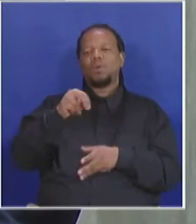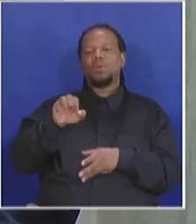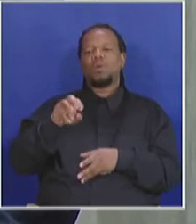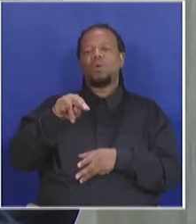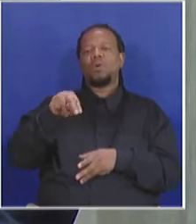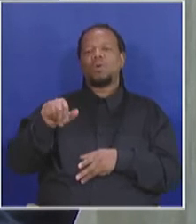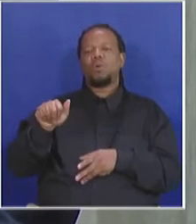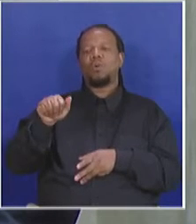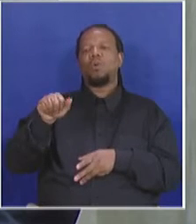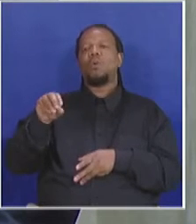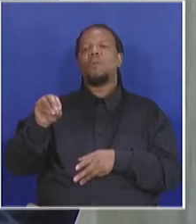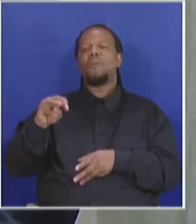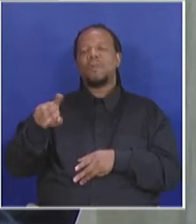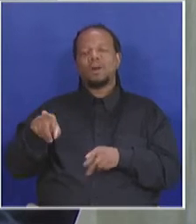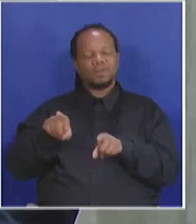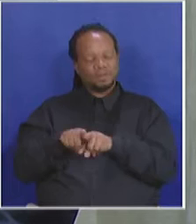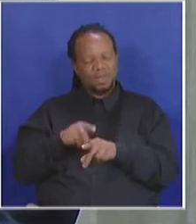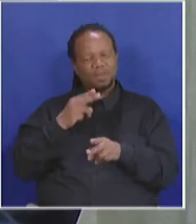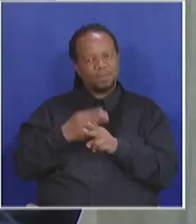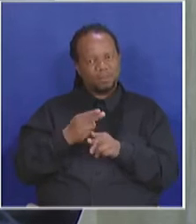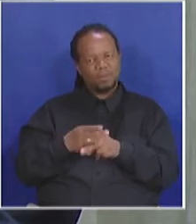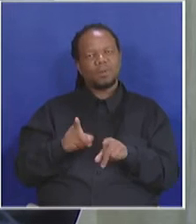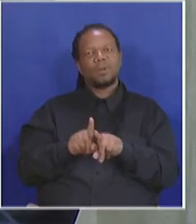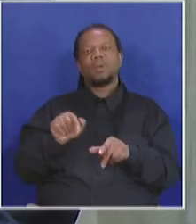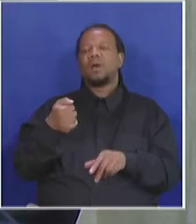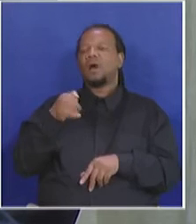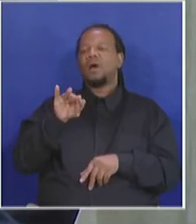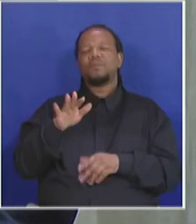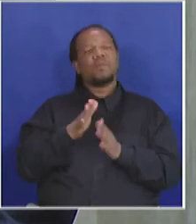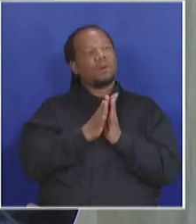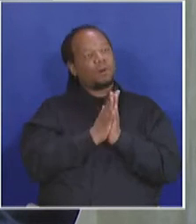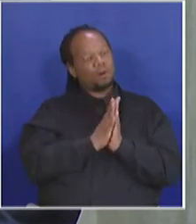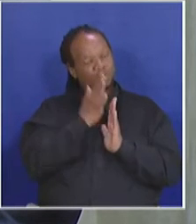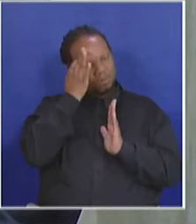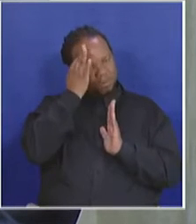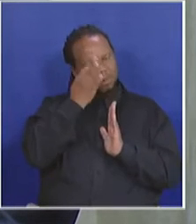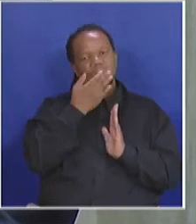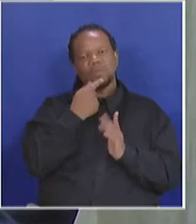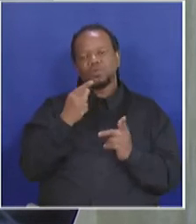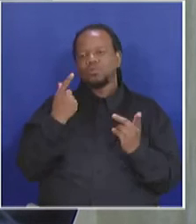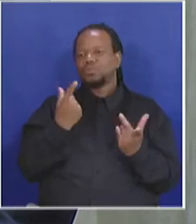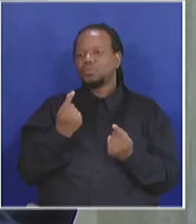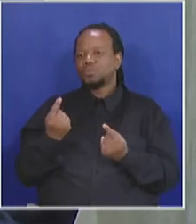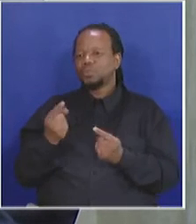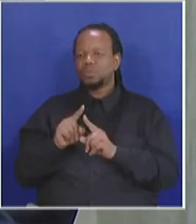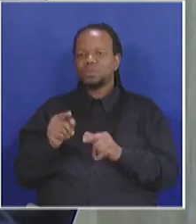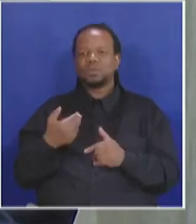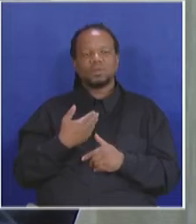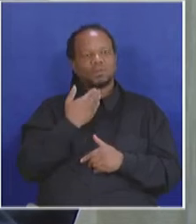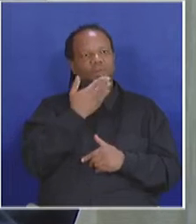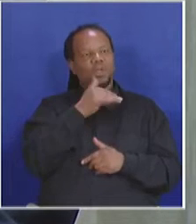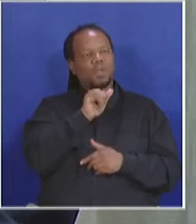same concerns. On behalf of all these areas, the IFP calls government to action. I normally hear people referring to the Honorable Minister of